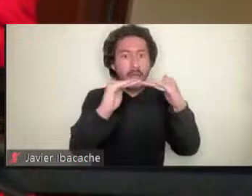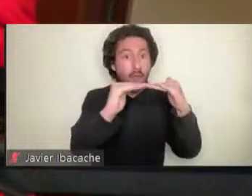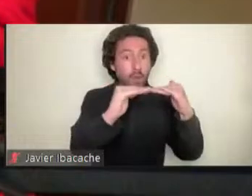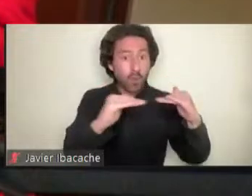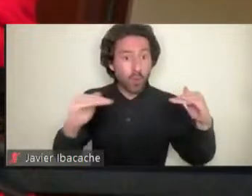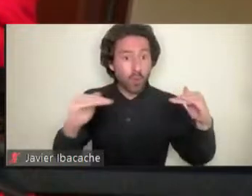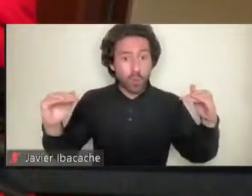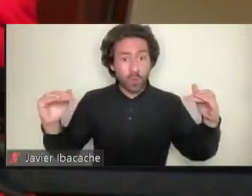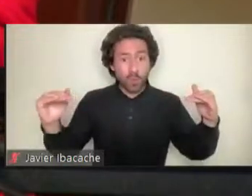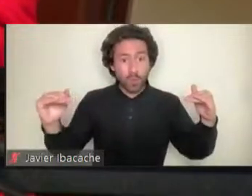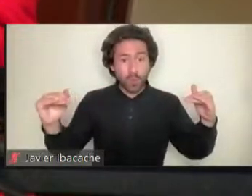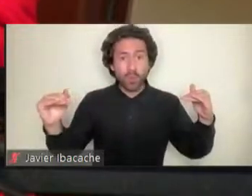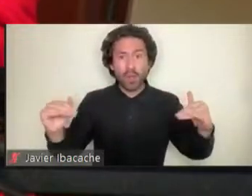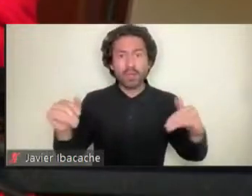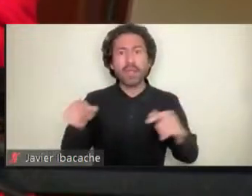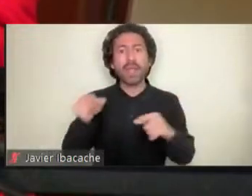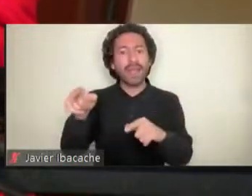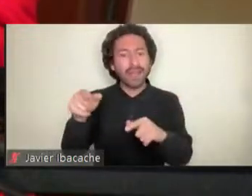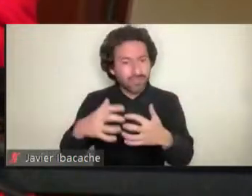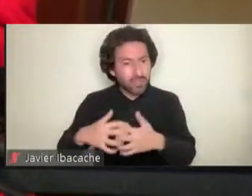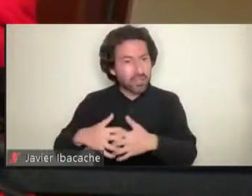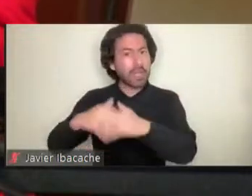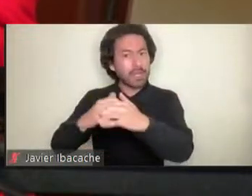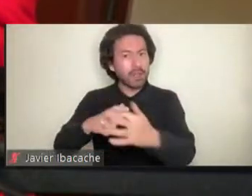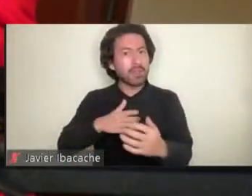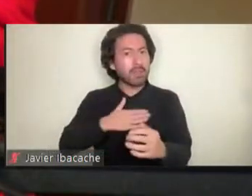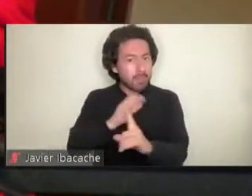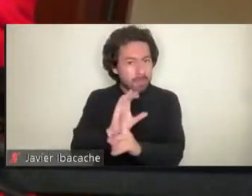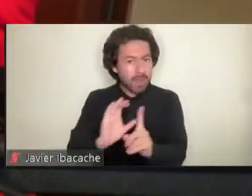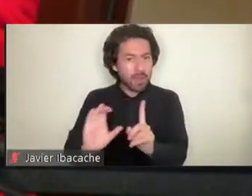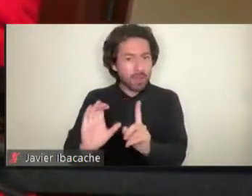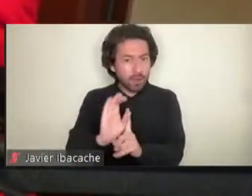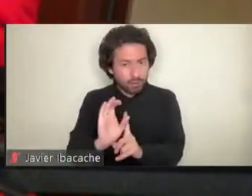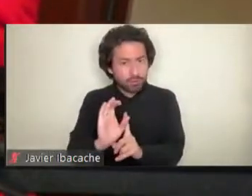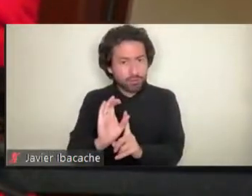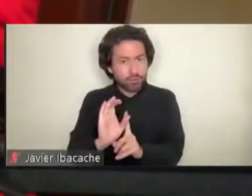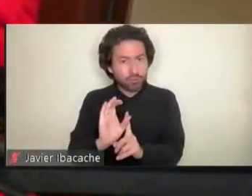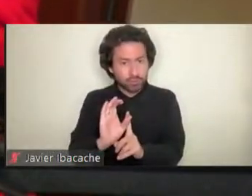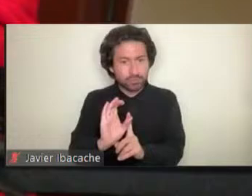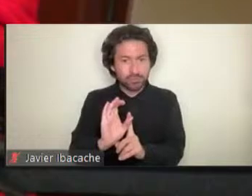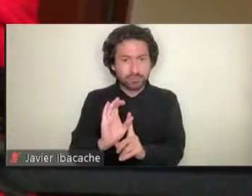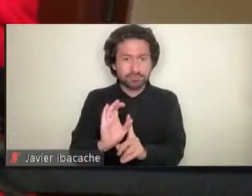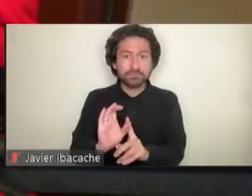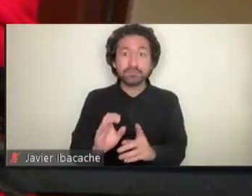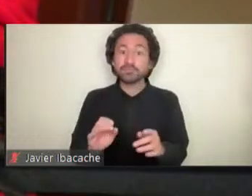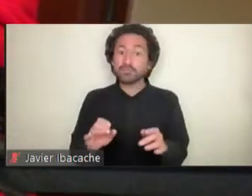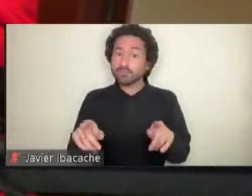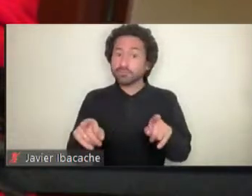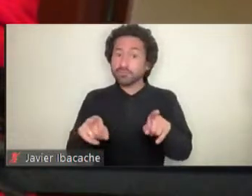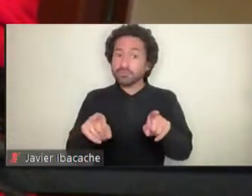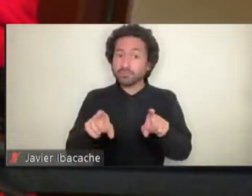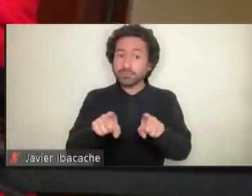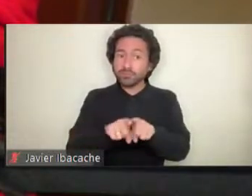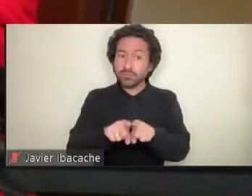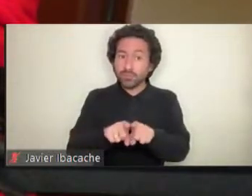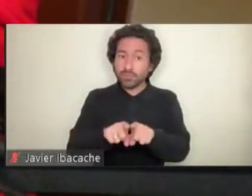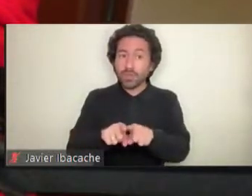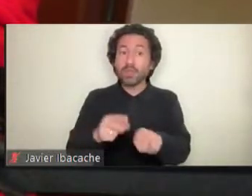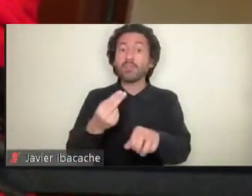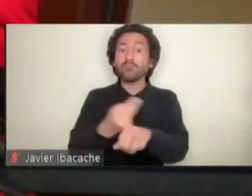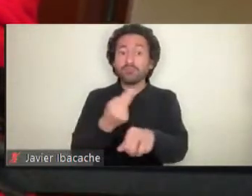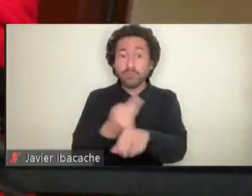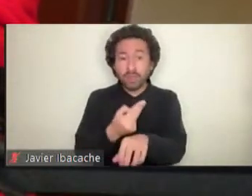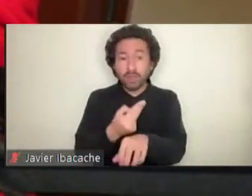existing strengths in agriculture and the food sciences. We also use of artificial intelligence.